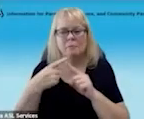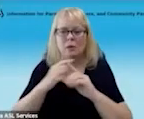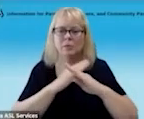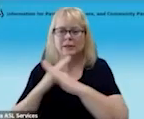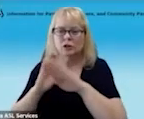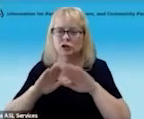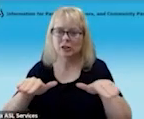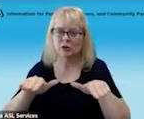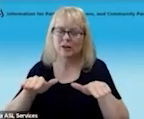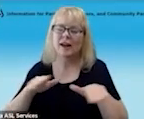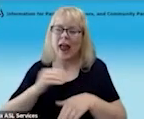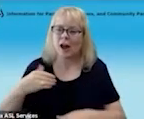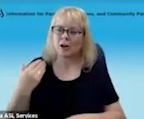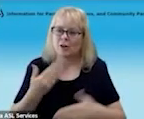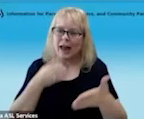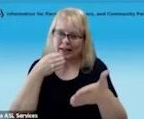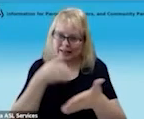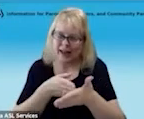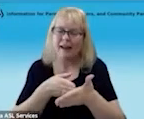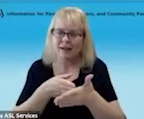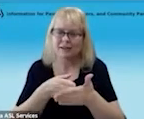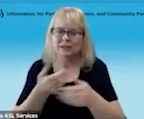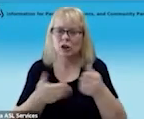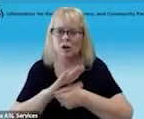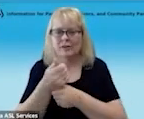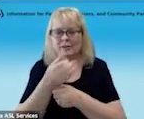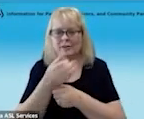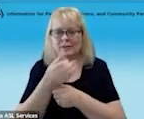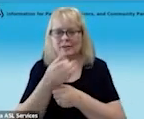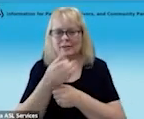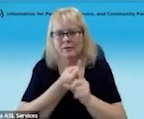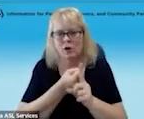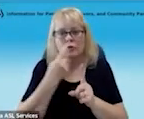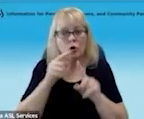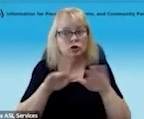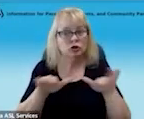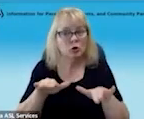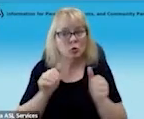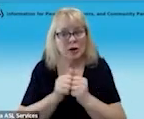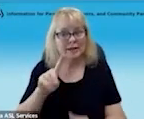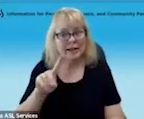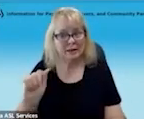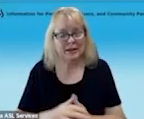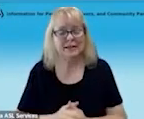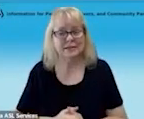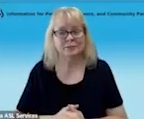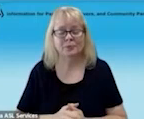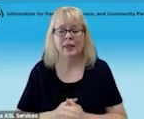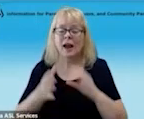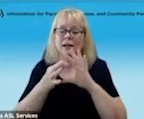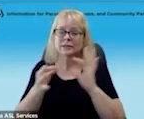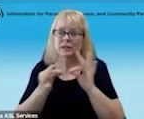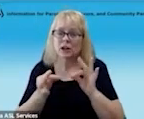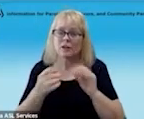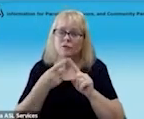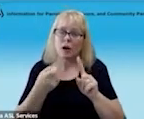Hello, everyone. I'd like to thank the organizers for inviting me to speak about protecting our children and youth from